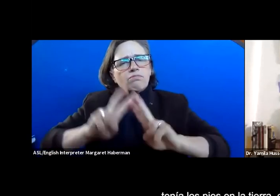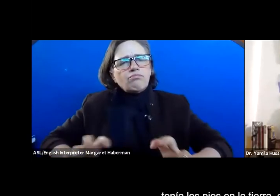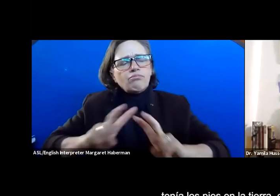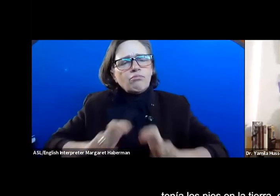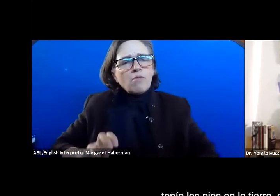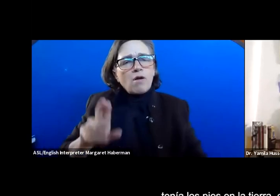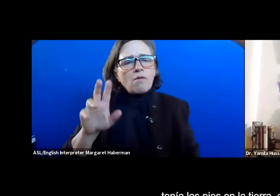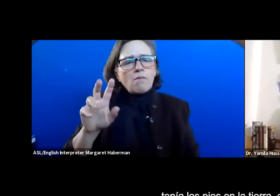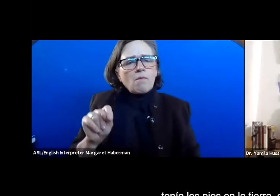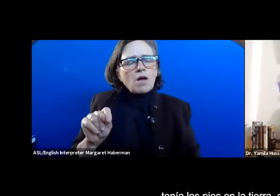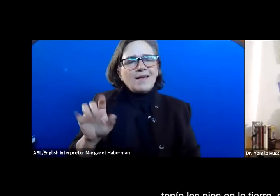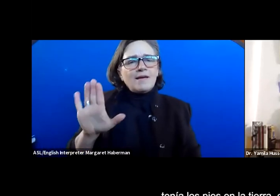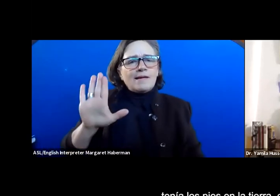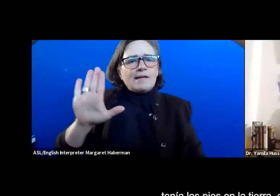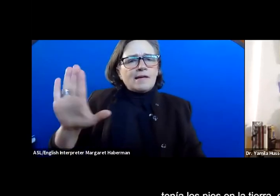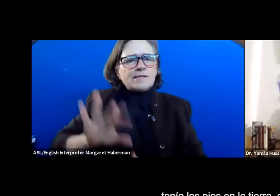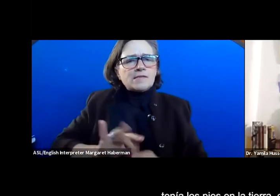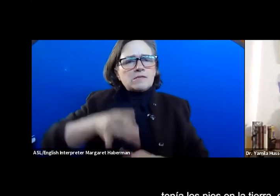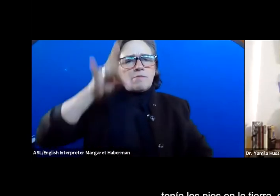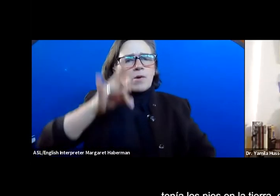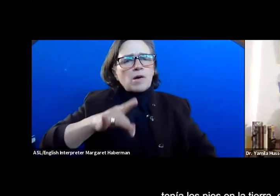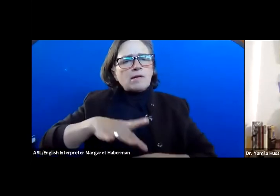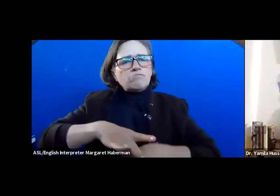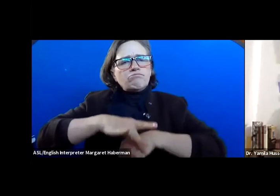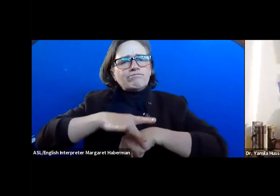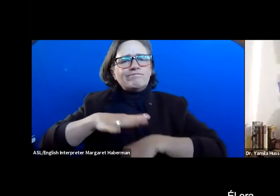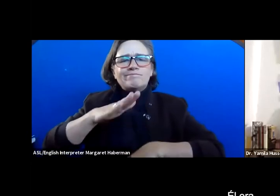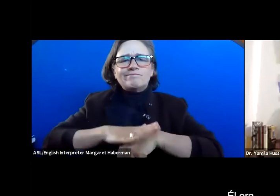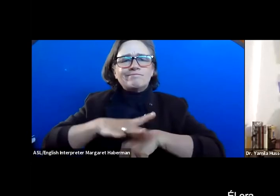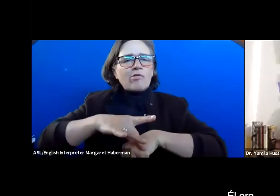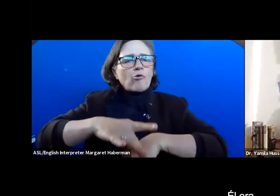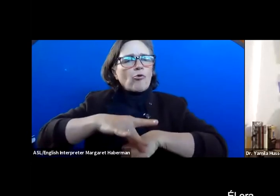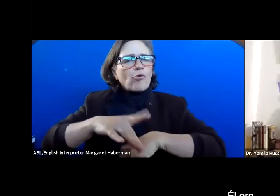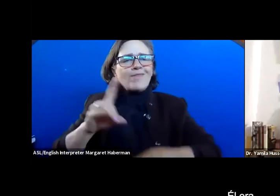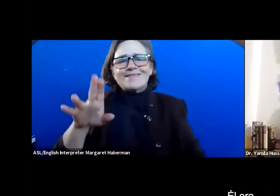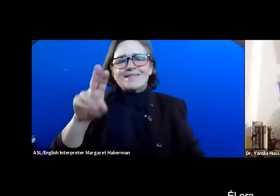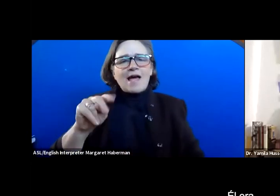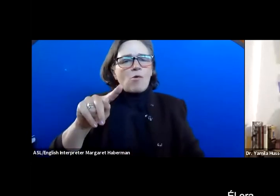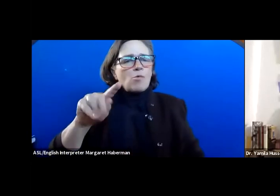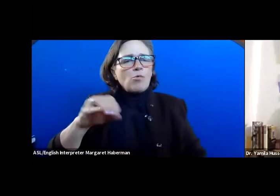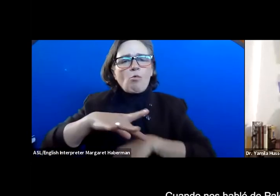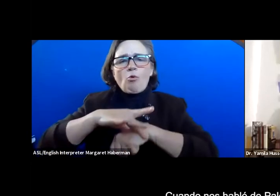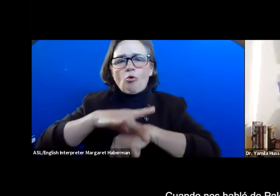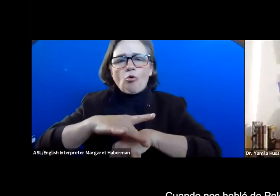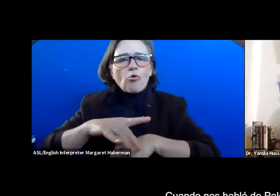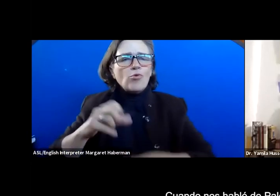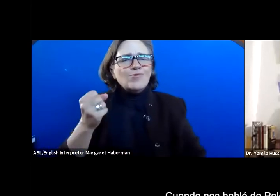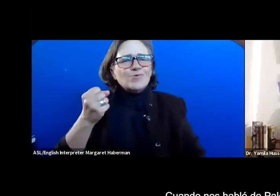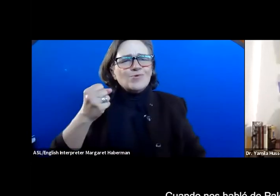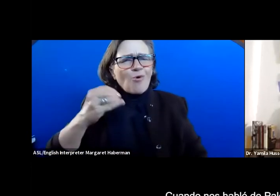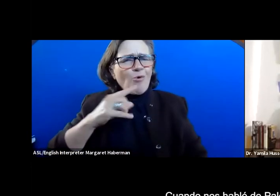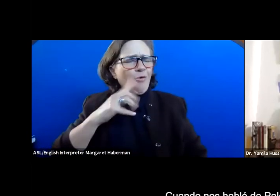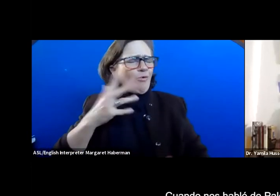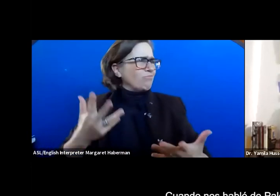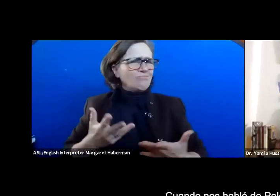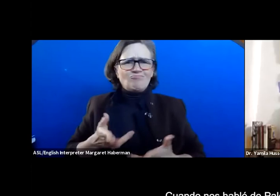was so down to earth. He was so real. He was, when he talked to us